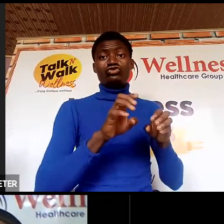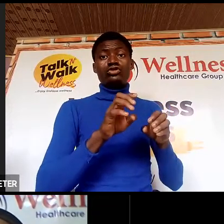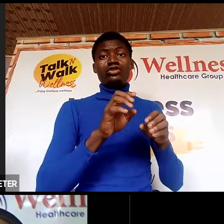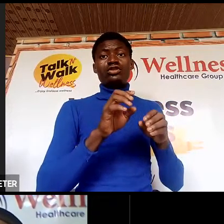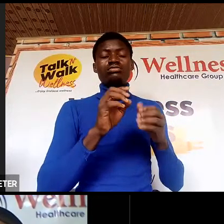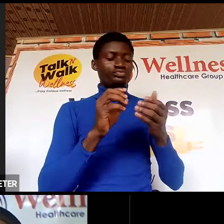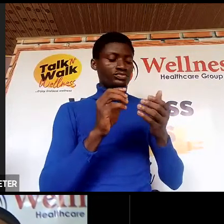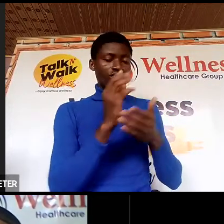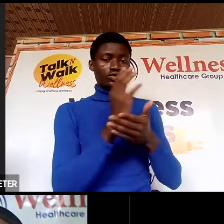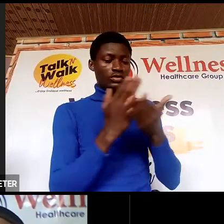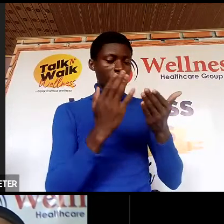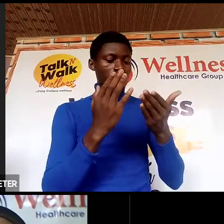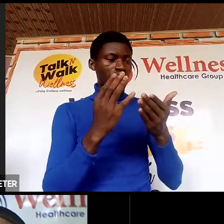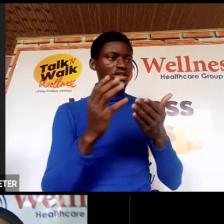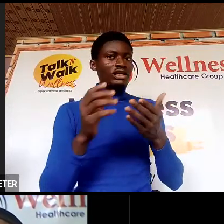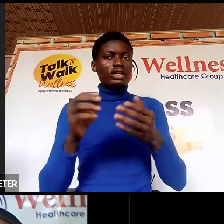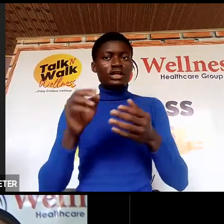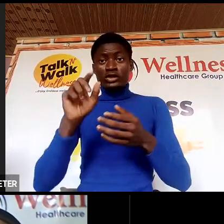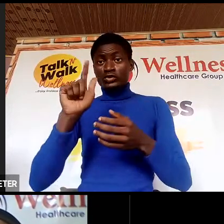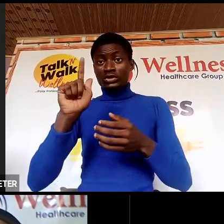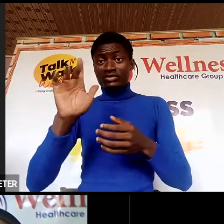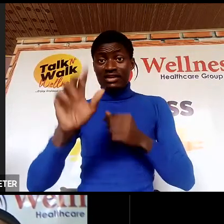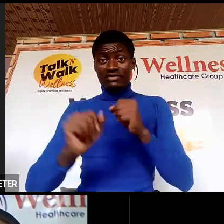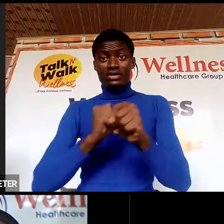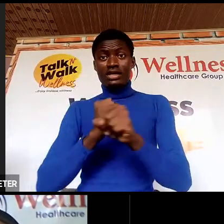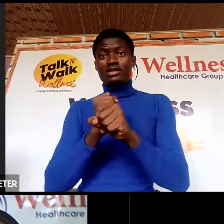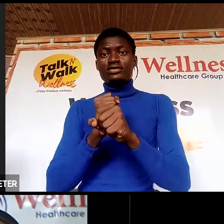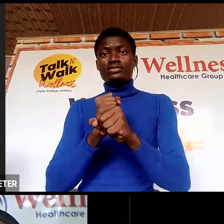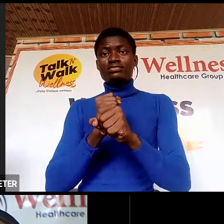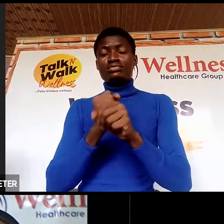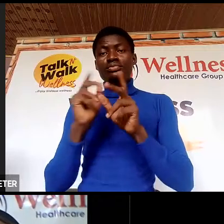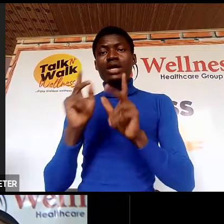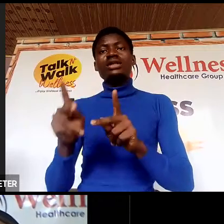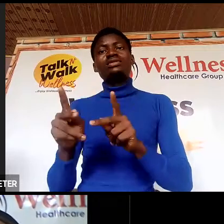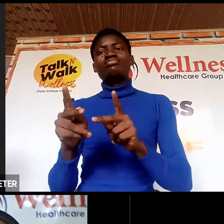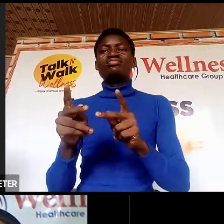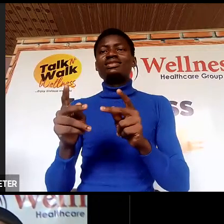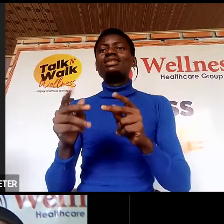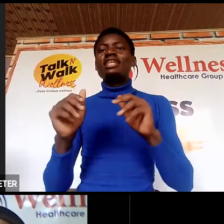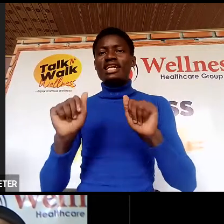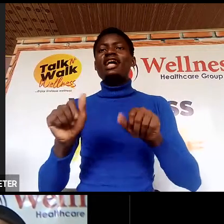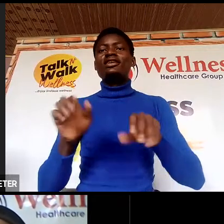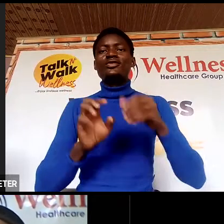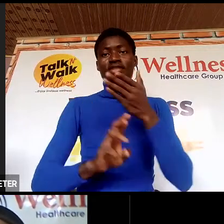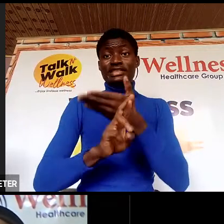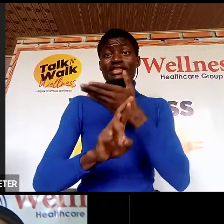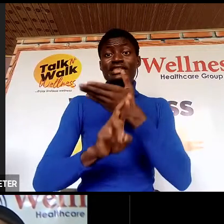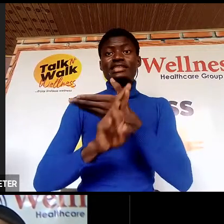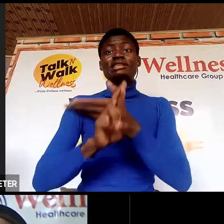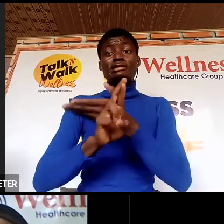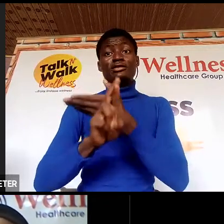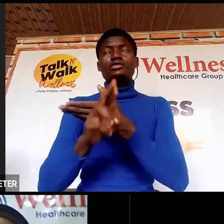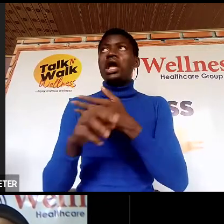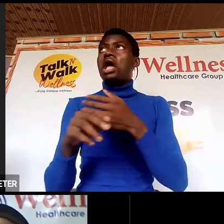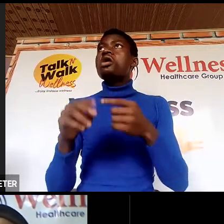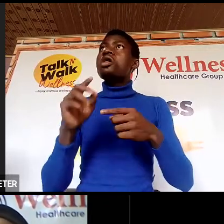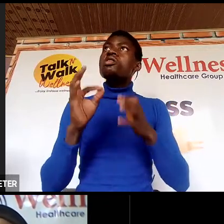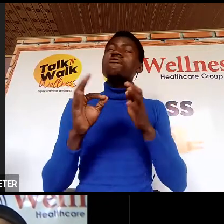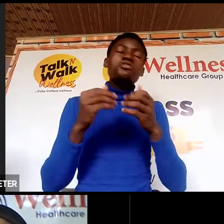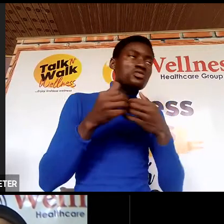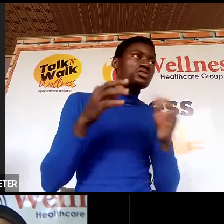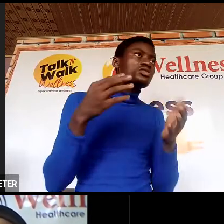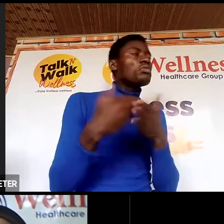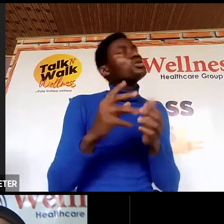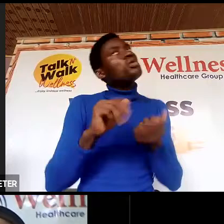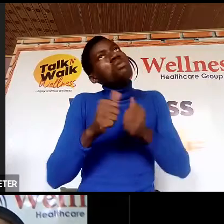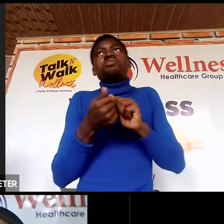can afford to lose all that money and then you get to pick up yourself again and begin again. You get. Probably somebody that is 80 will not want to take such